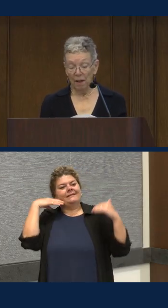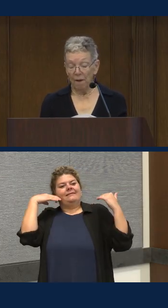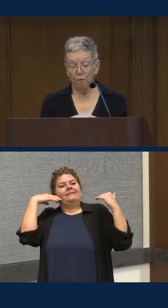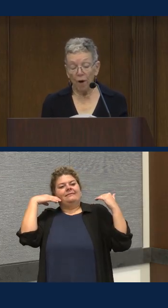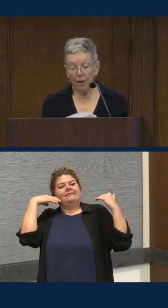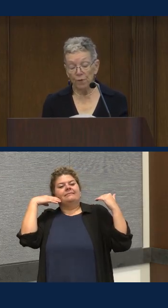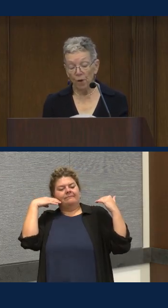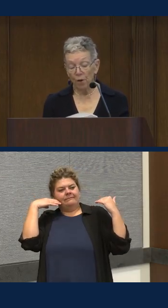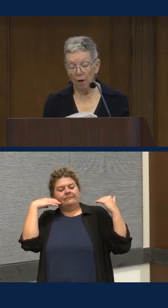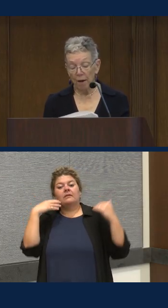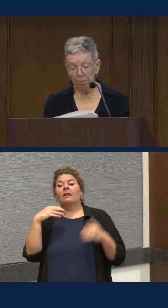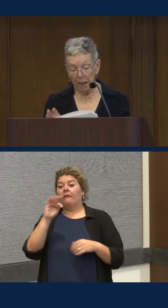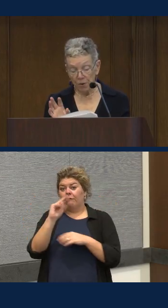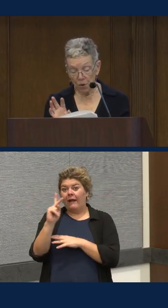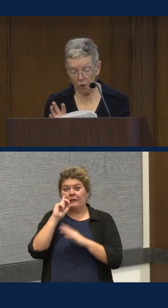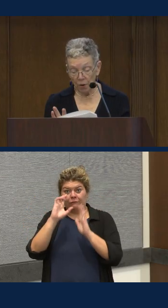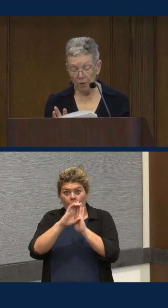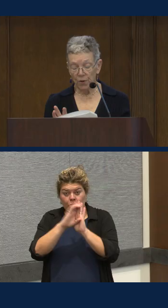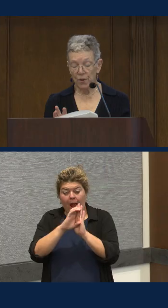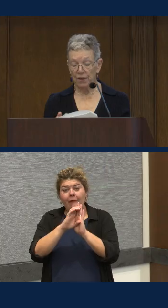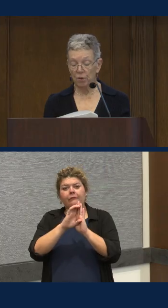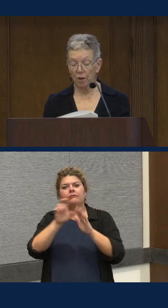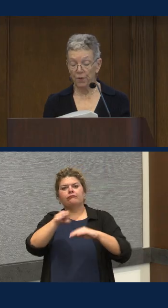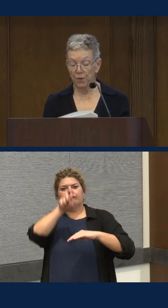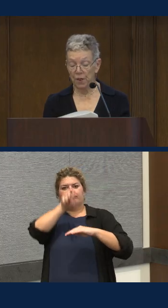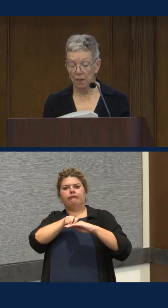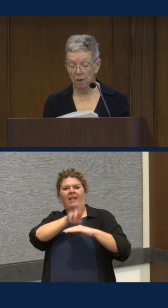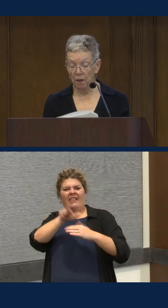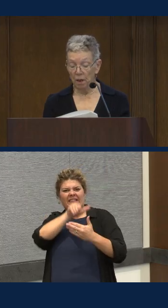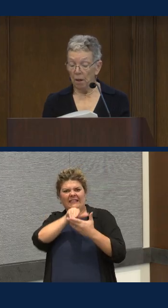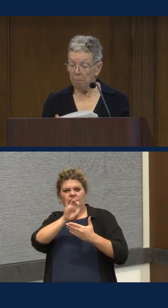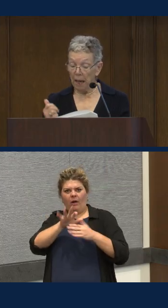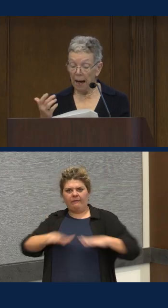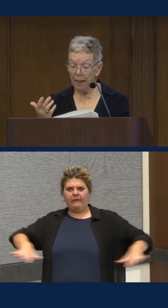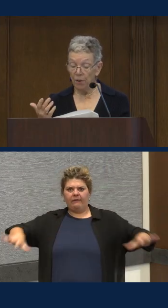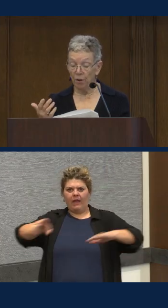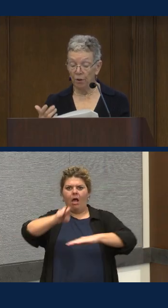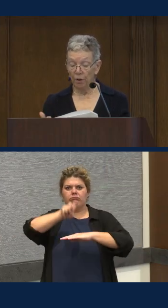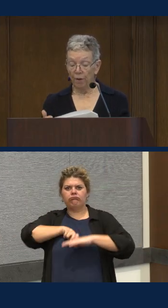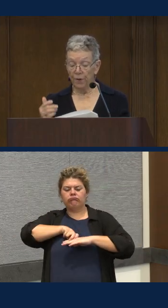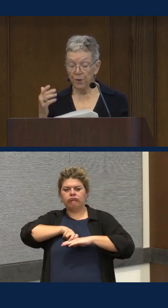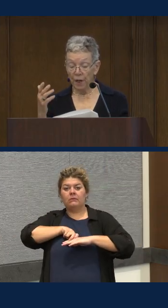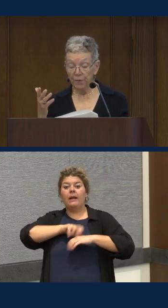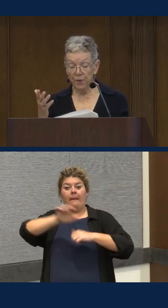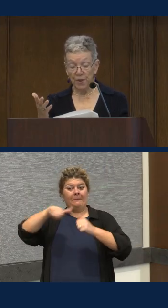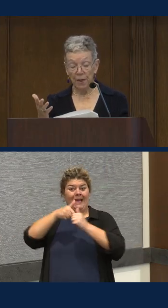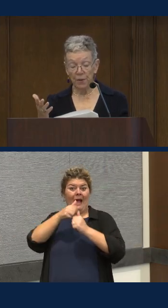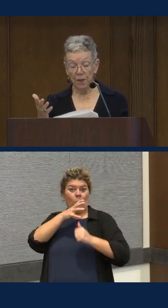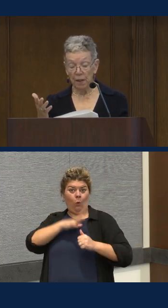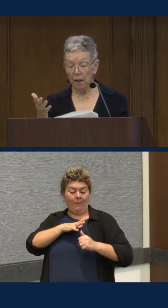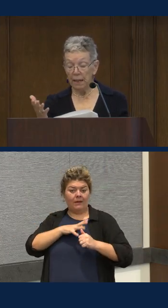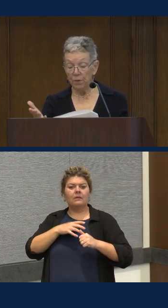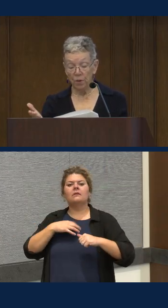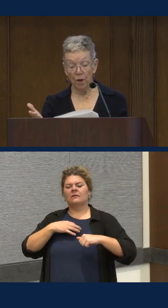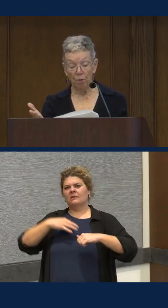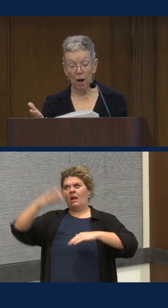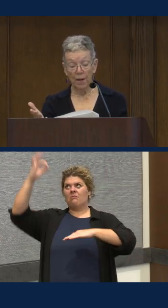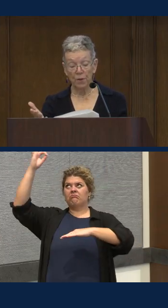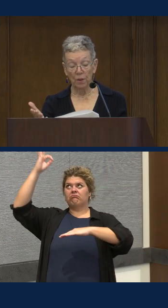face. Frank's photograph places her in the center of the scene. Behind her, the sun sinks